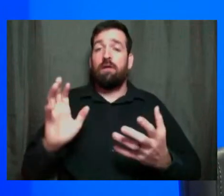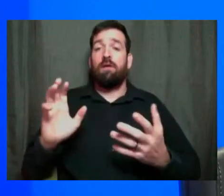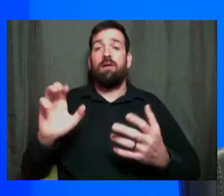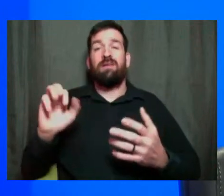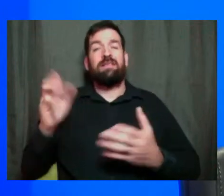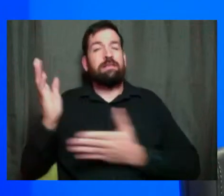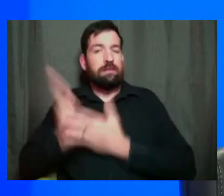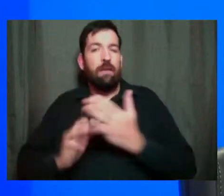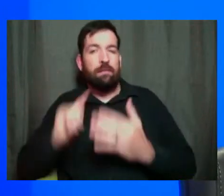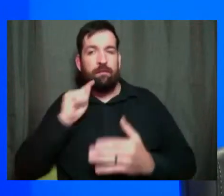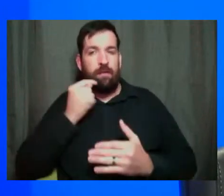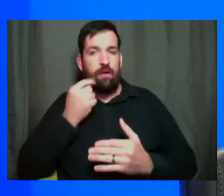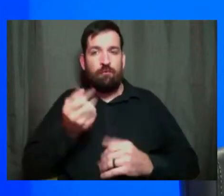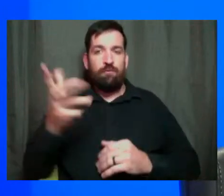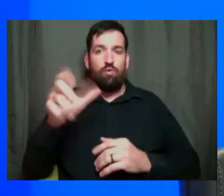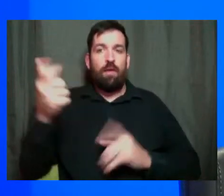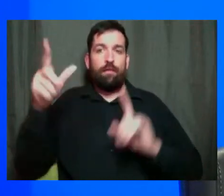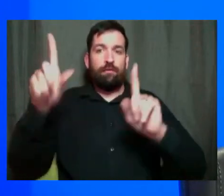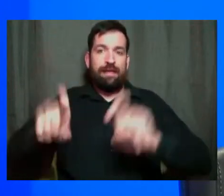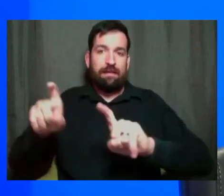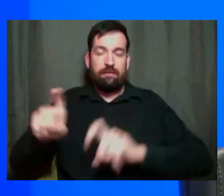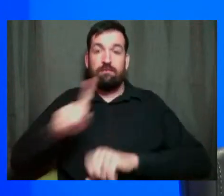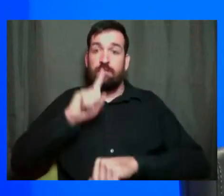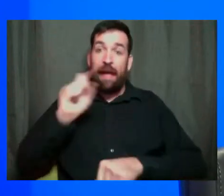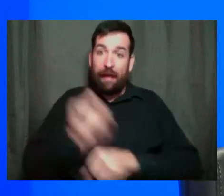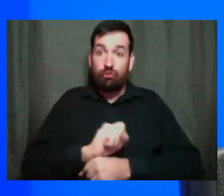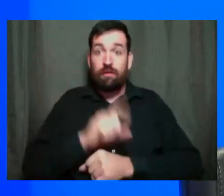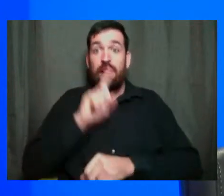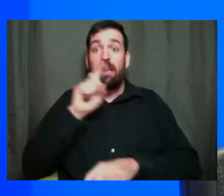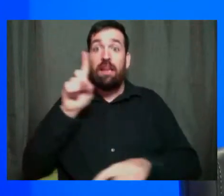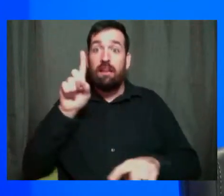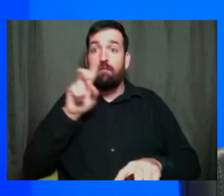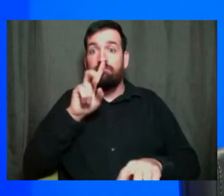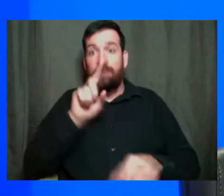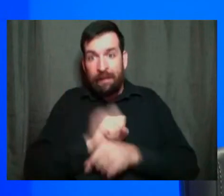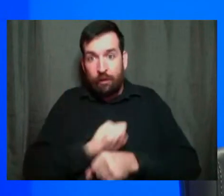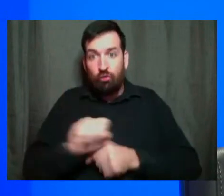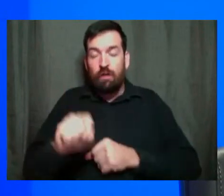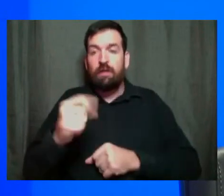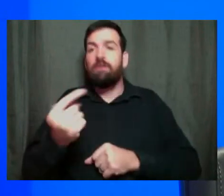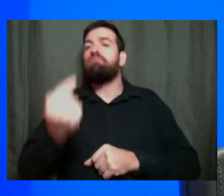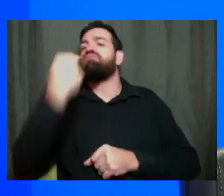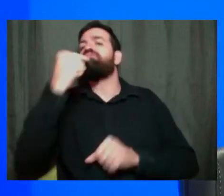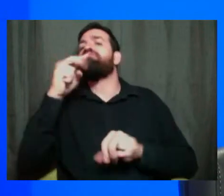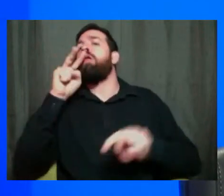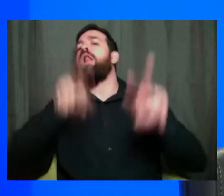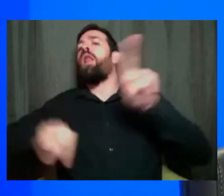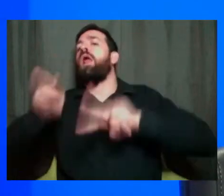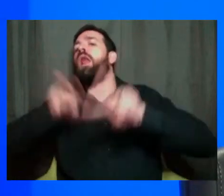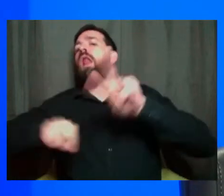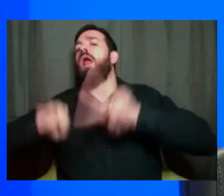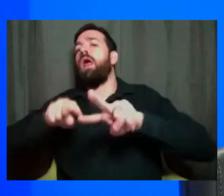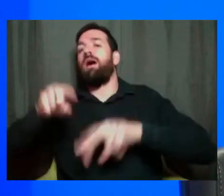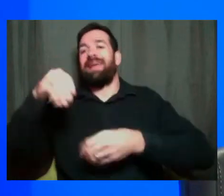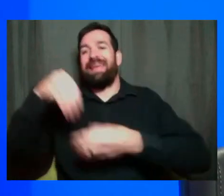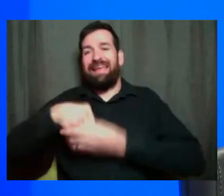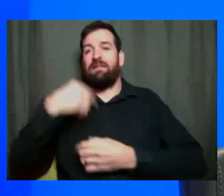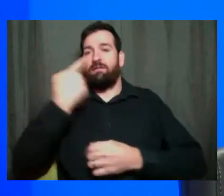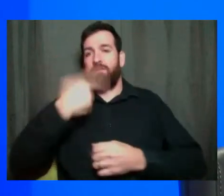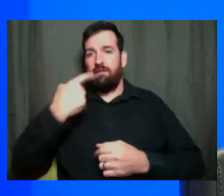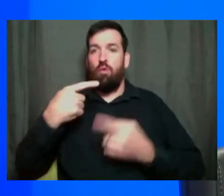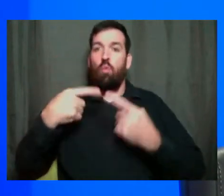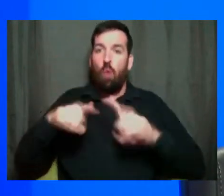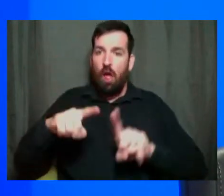other tests where we actually literally have a scope in your airway while you're sleeping, and we look at the collapse. So there's certain patterns of